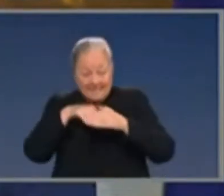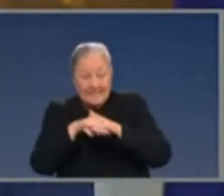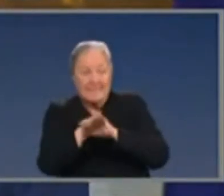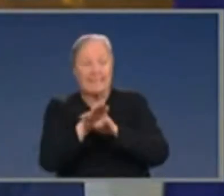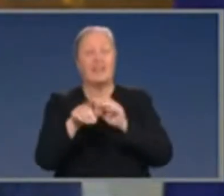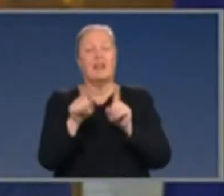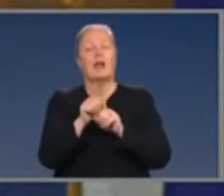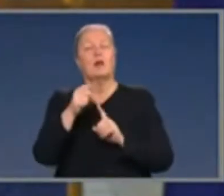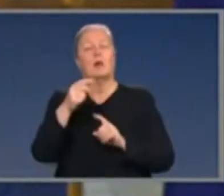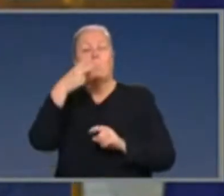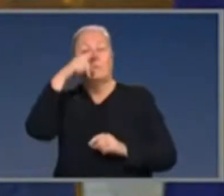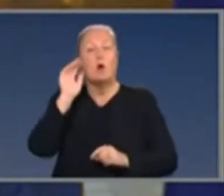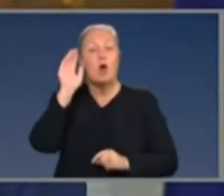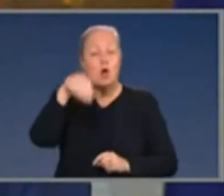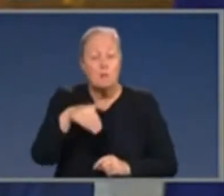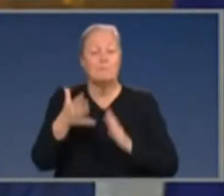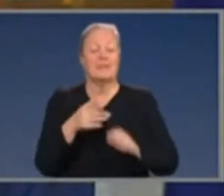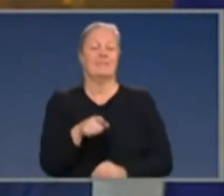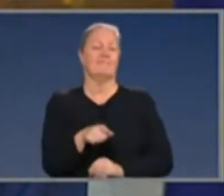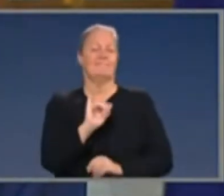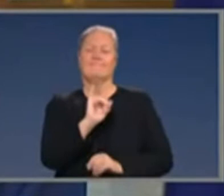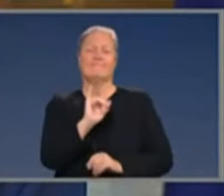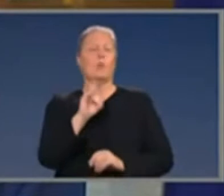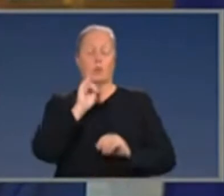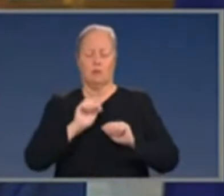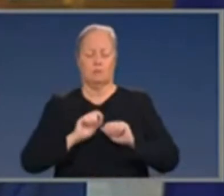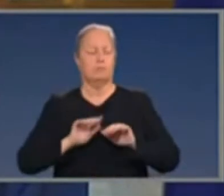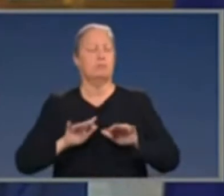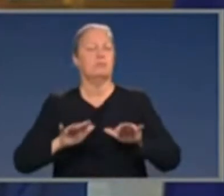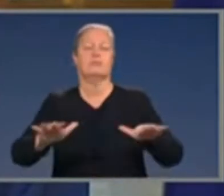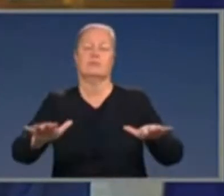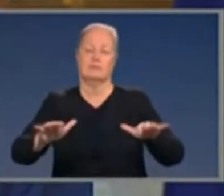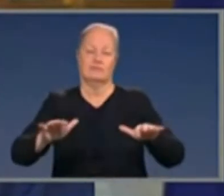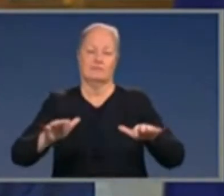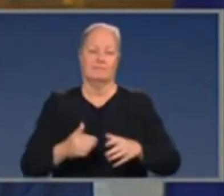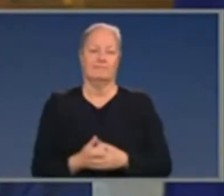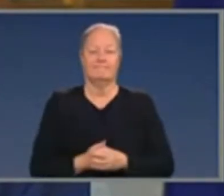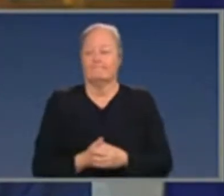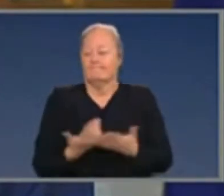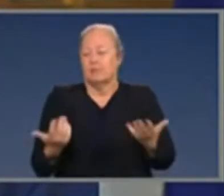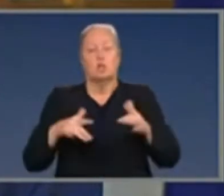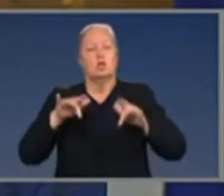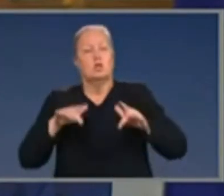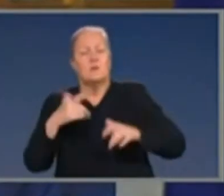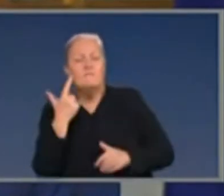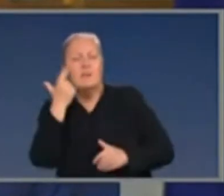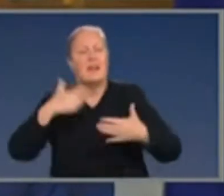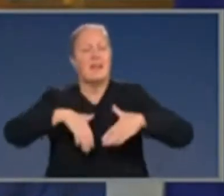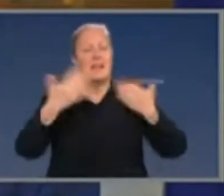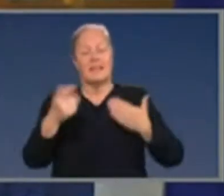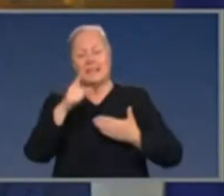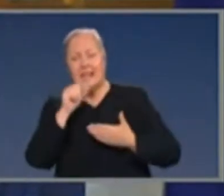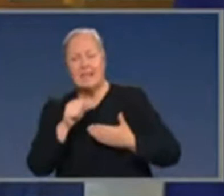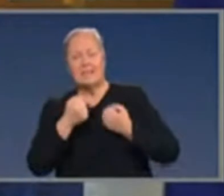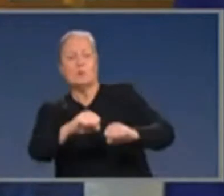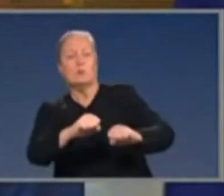has an inevitable fatal outcome in some cases. There is no effective treatment. As we know, there are some treatments